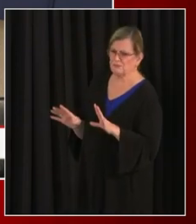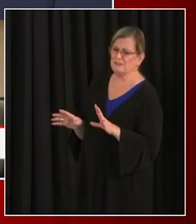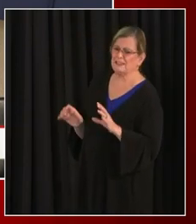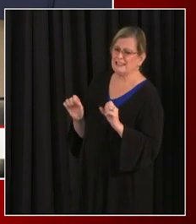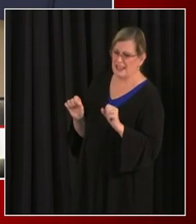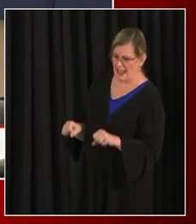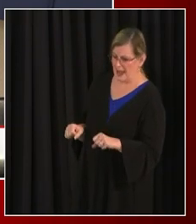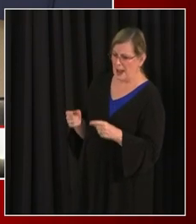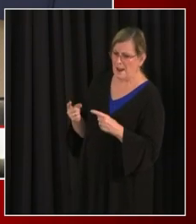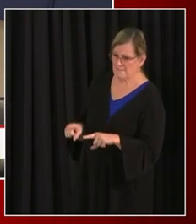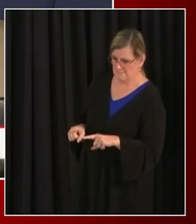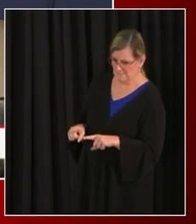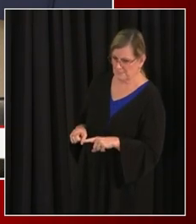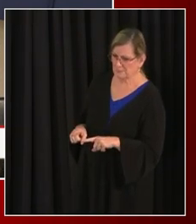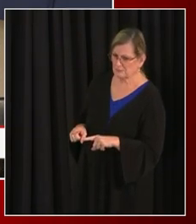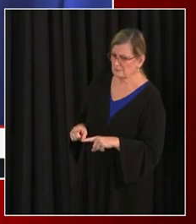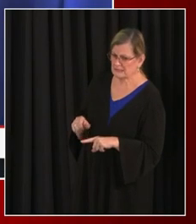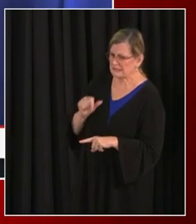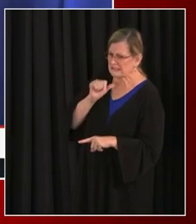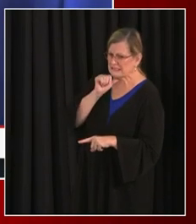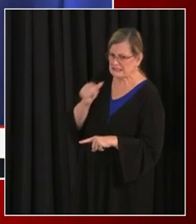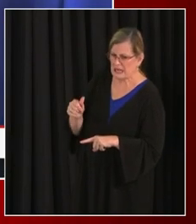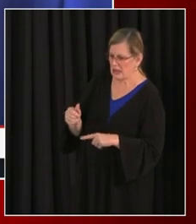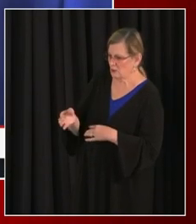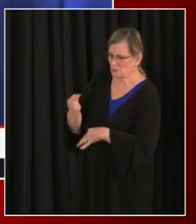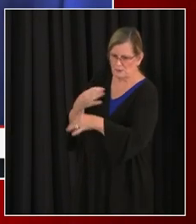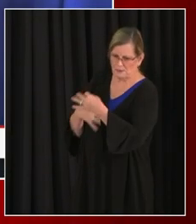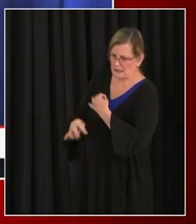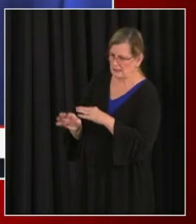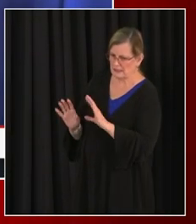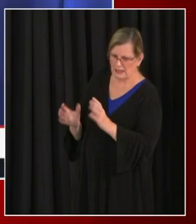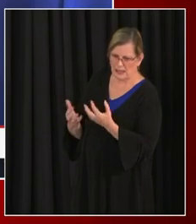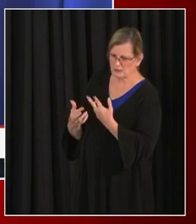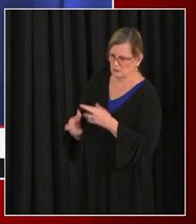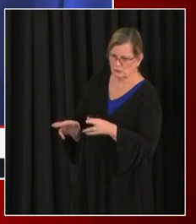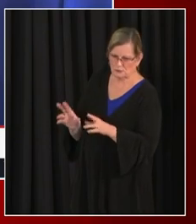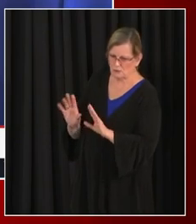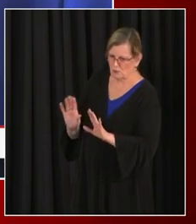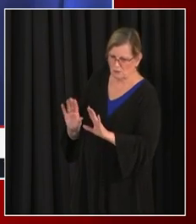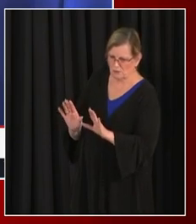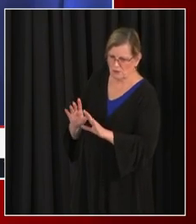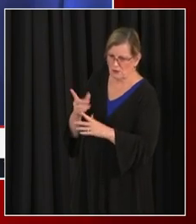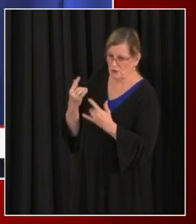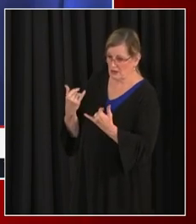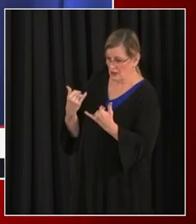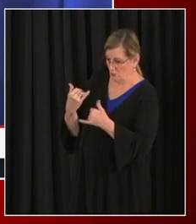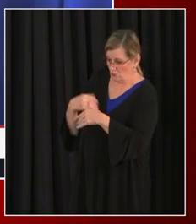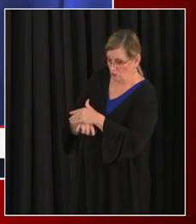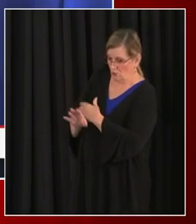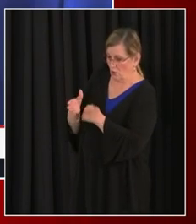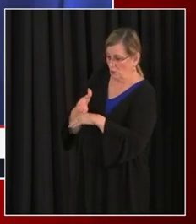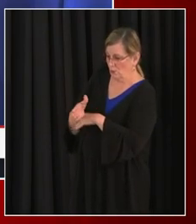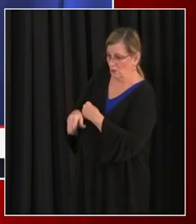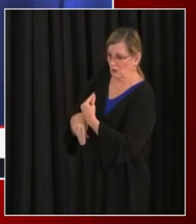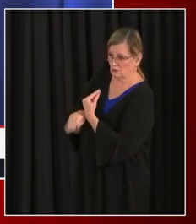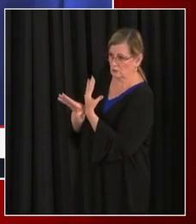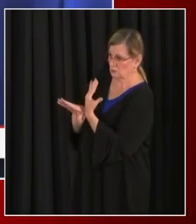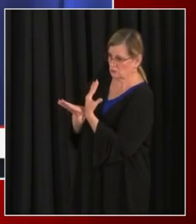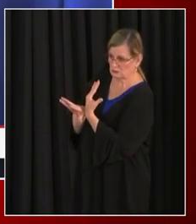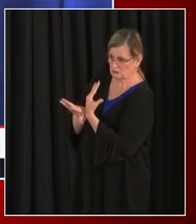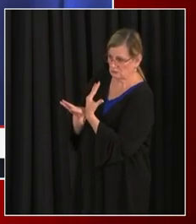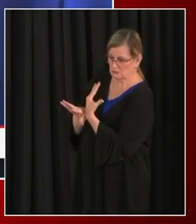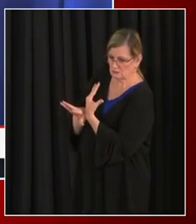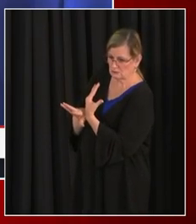to be clear that it is not replacing their classes that they're currently enrolled in that they're learning remotely. So they